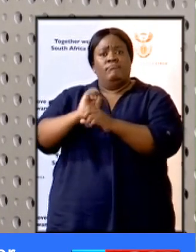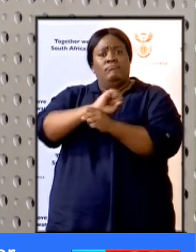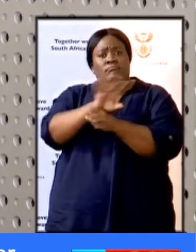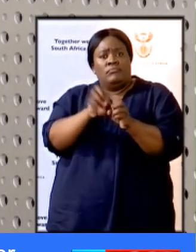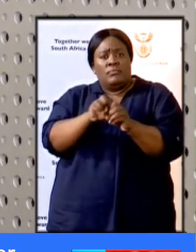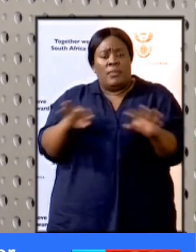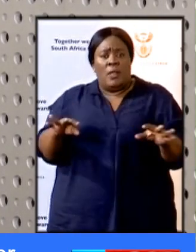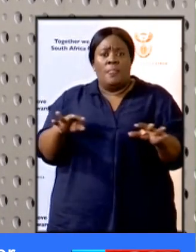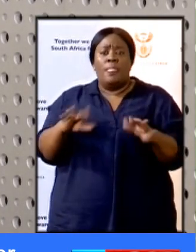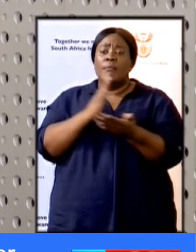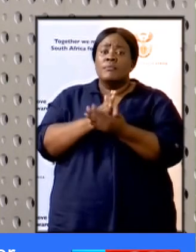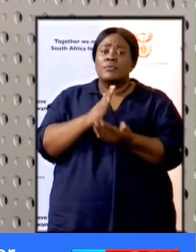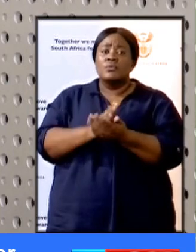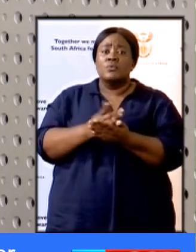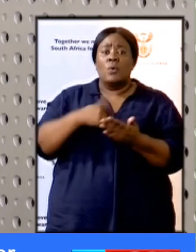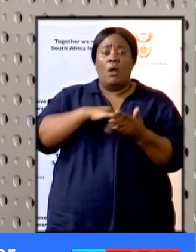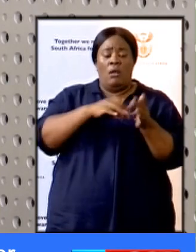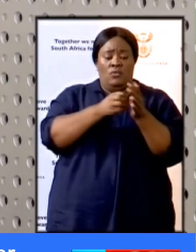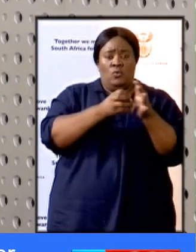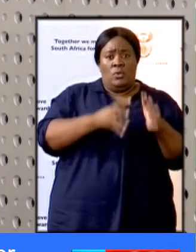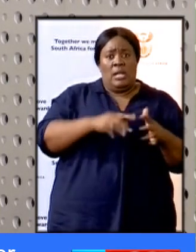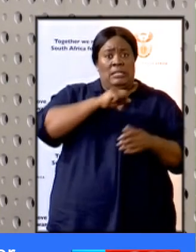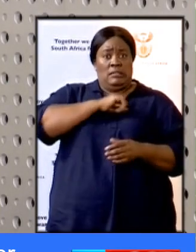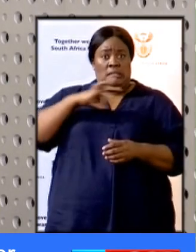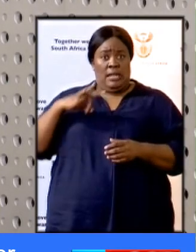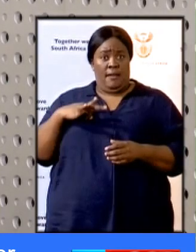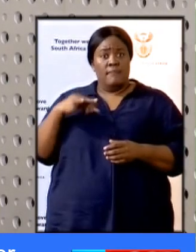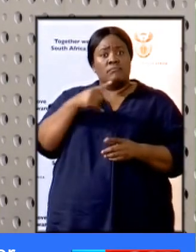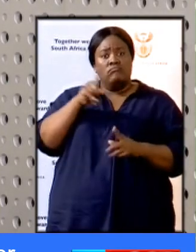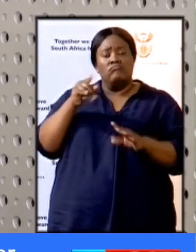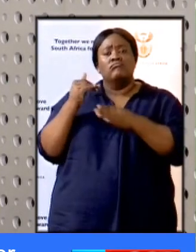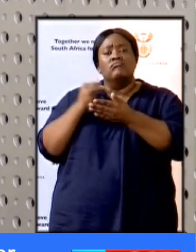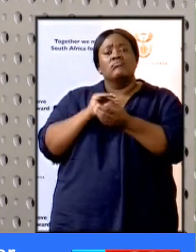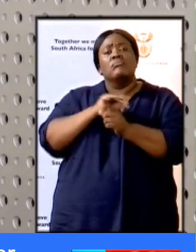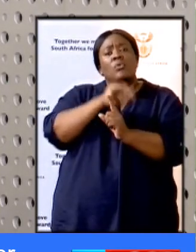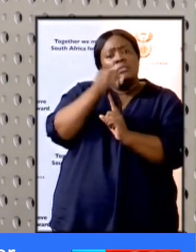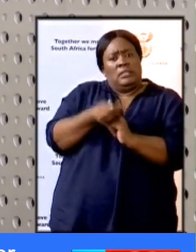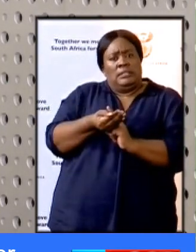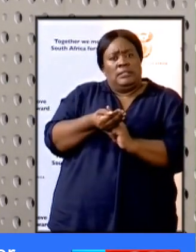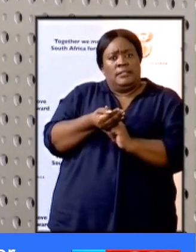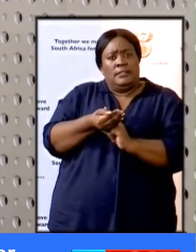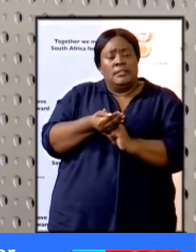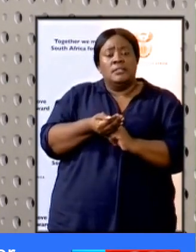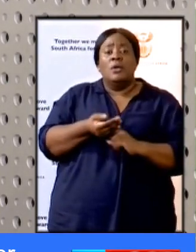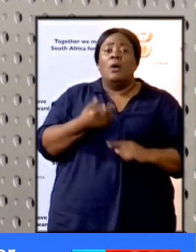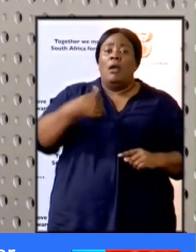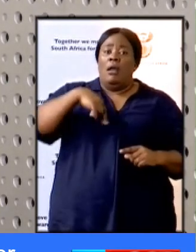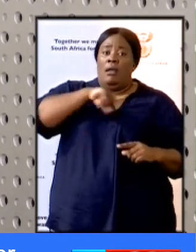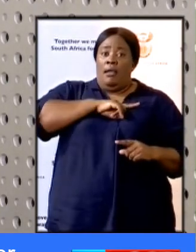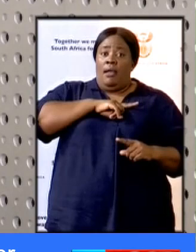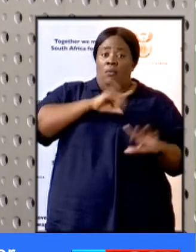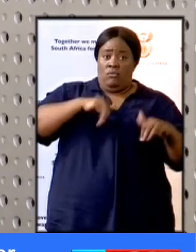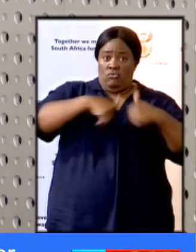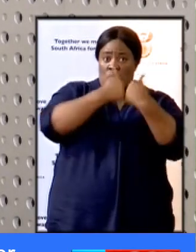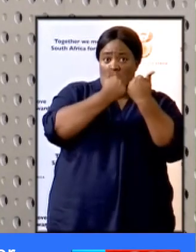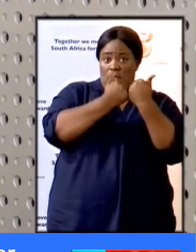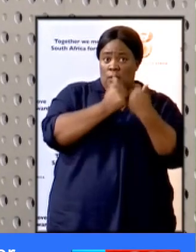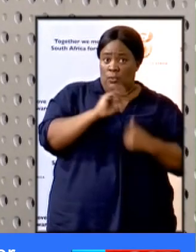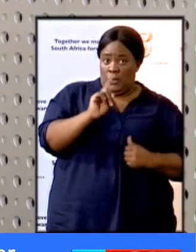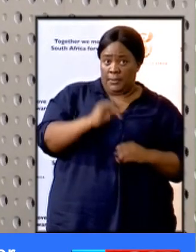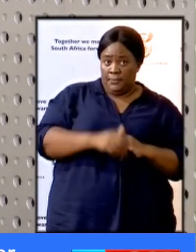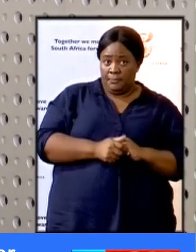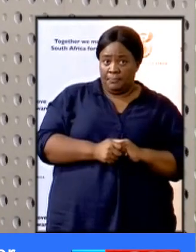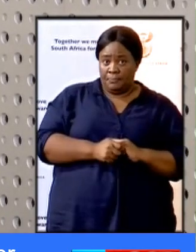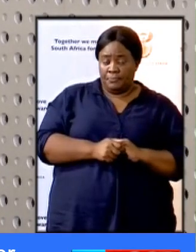staff are protected. The essence of our challenge can be put thus: we